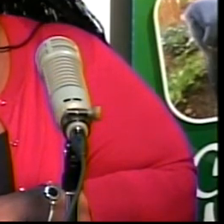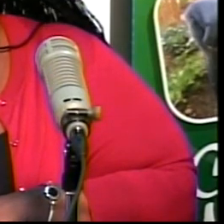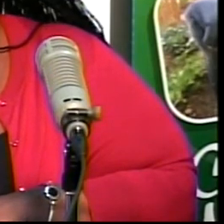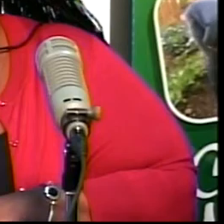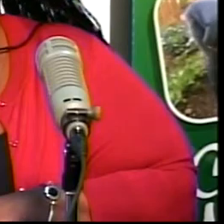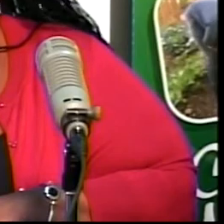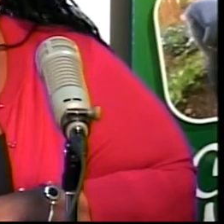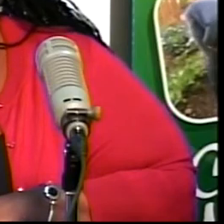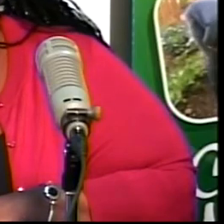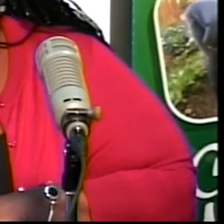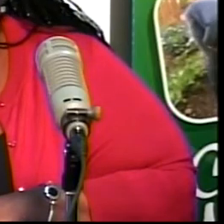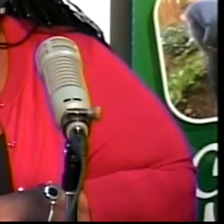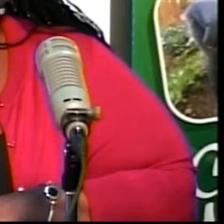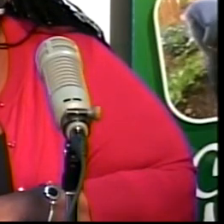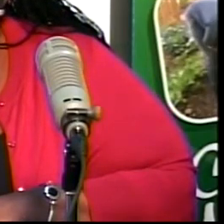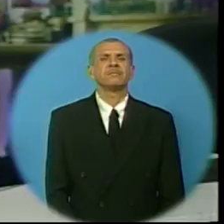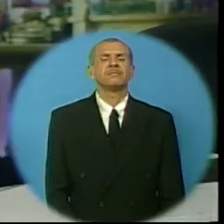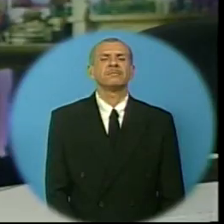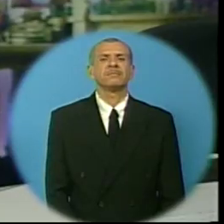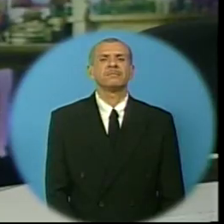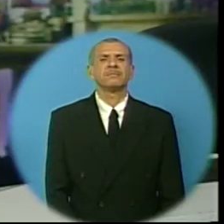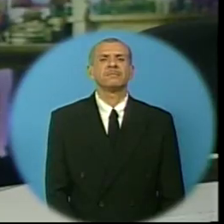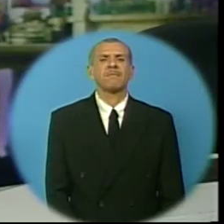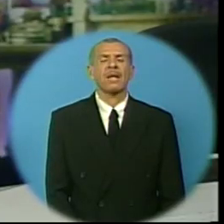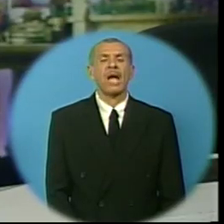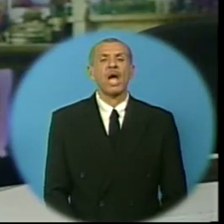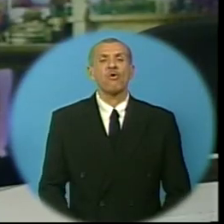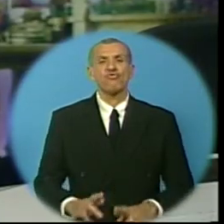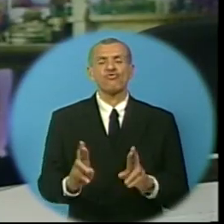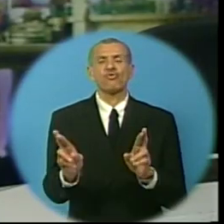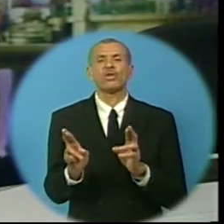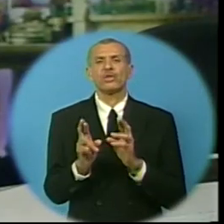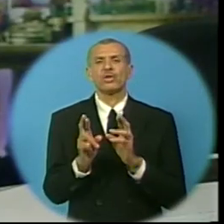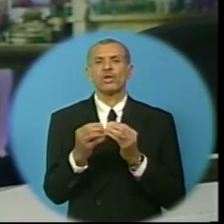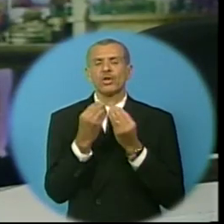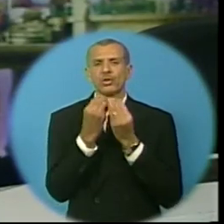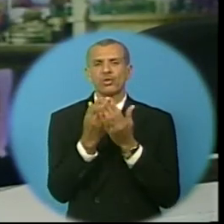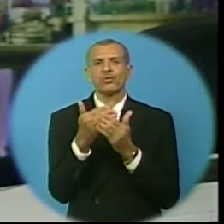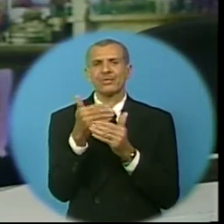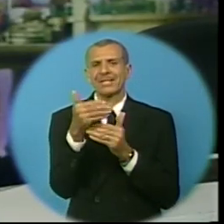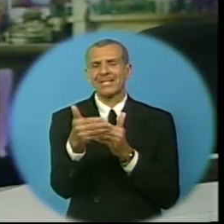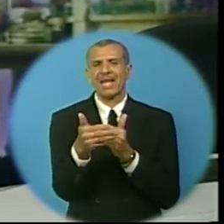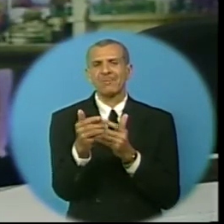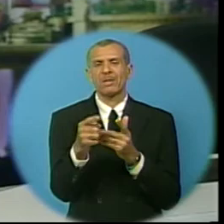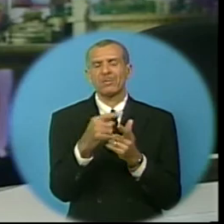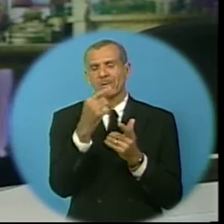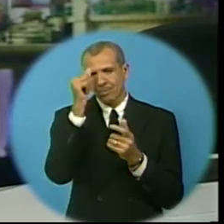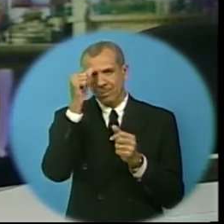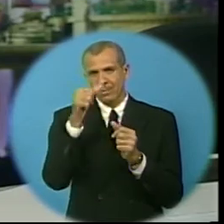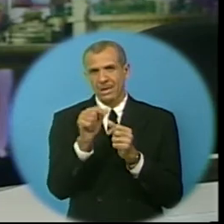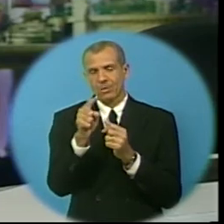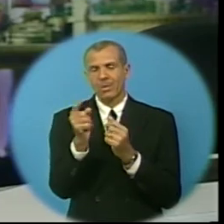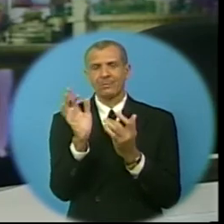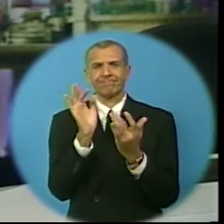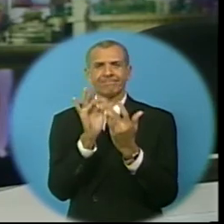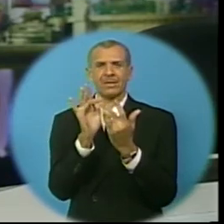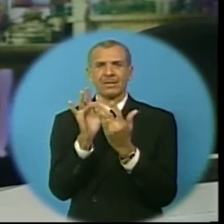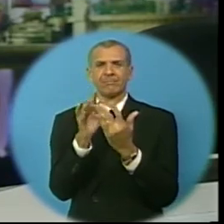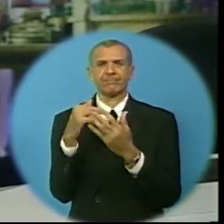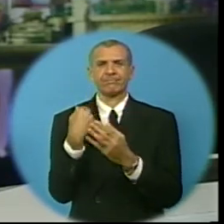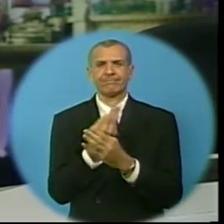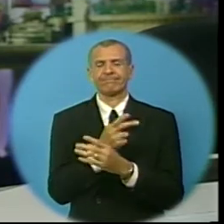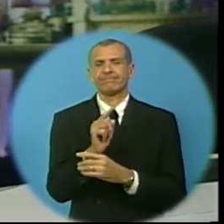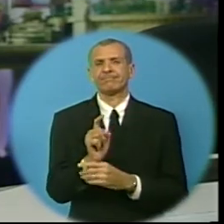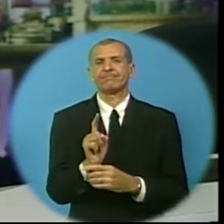willpower to pursue these ideas. We'll have regional news next, but first a reminder that we want to hear from you on the